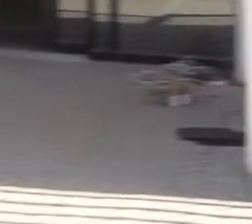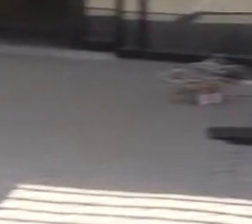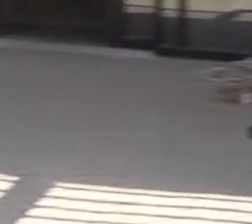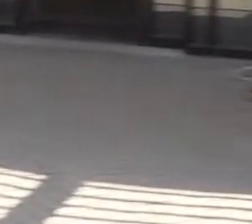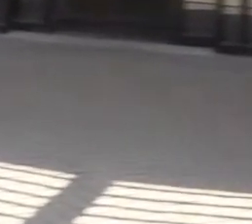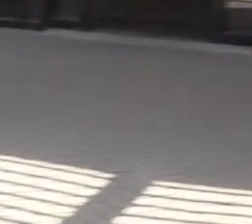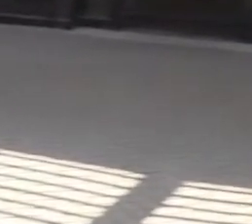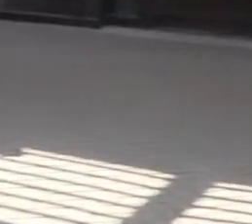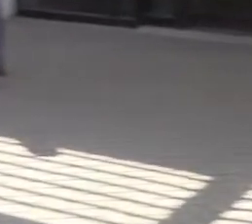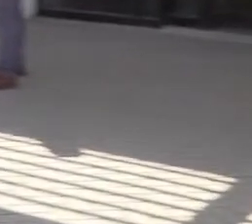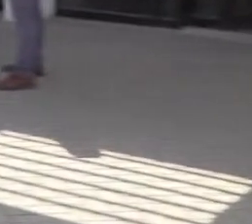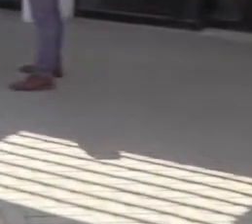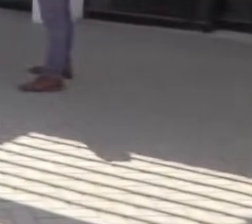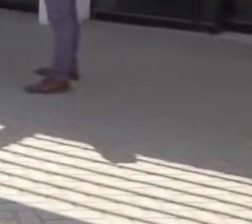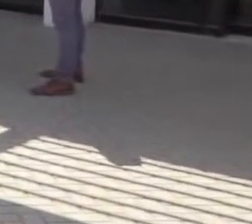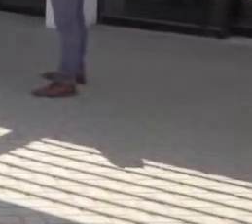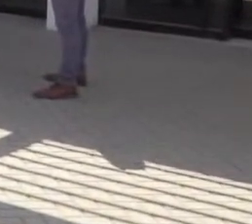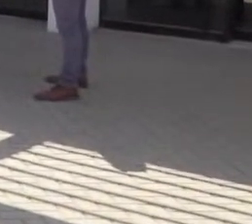lika usifa